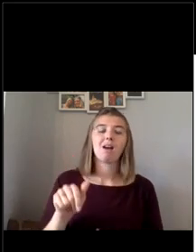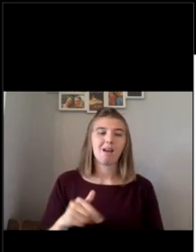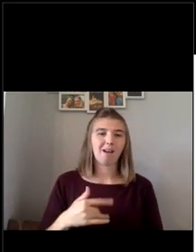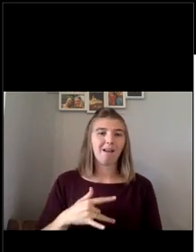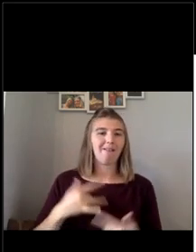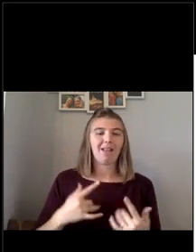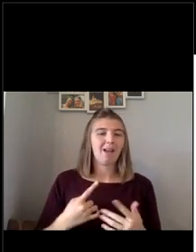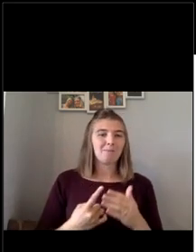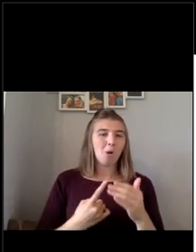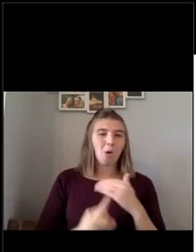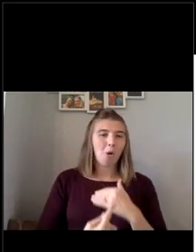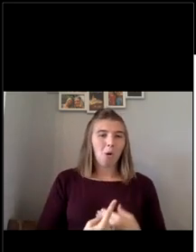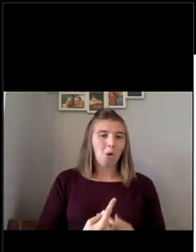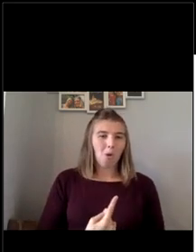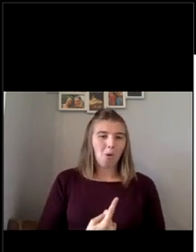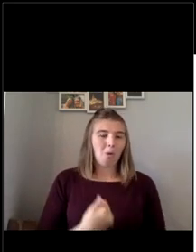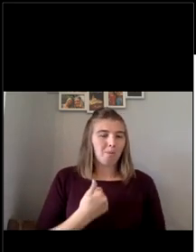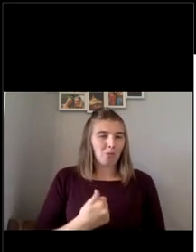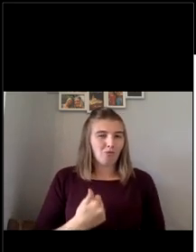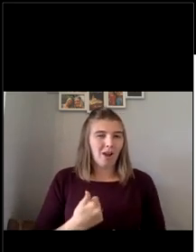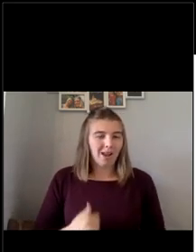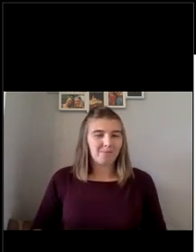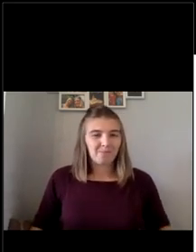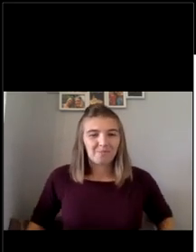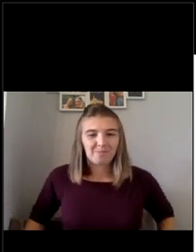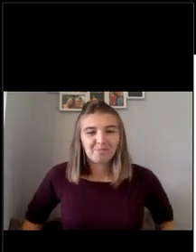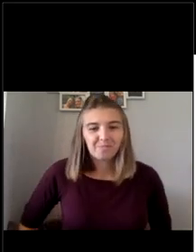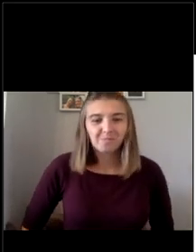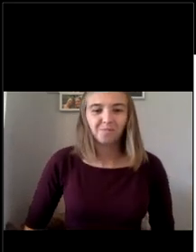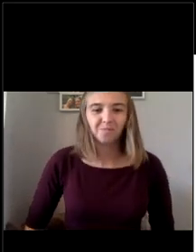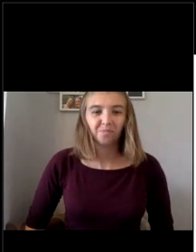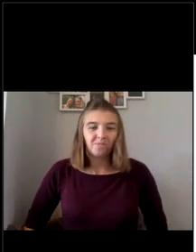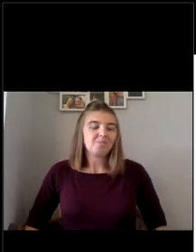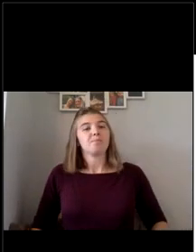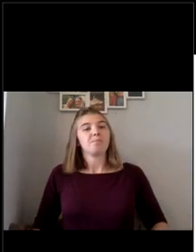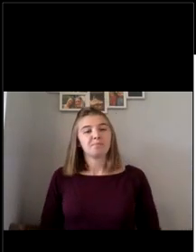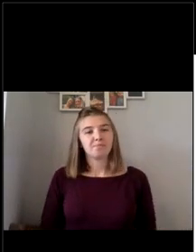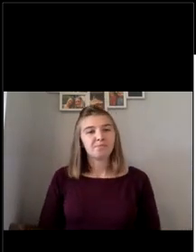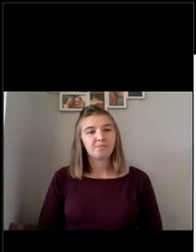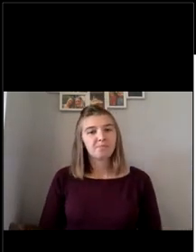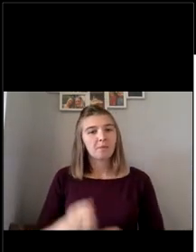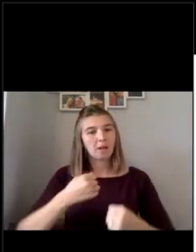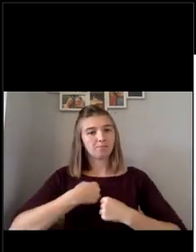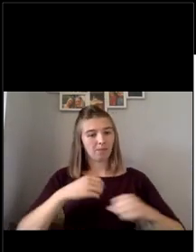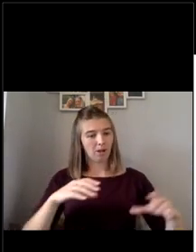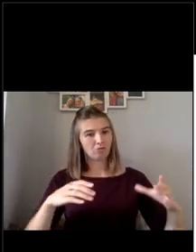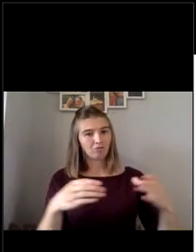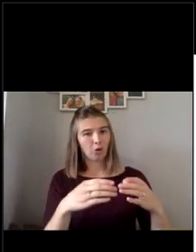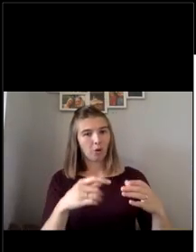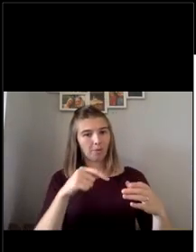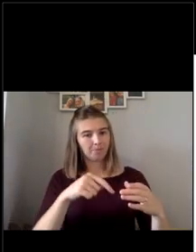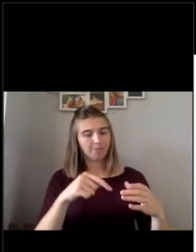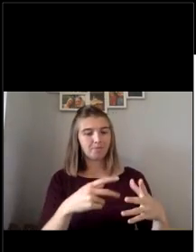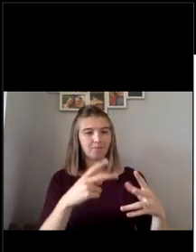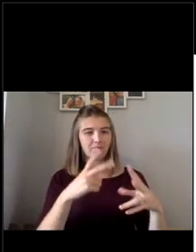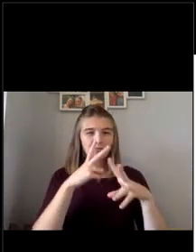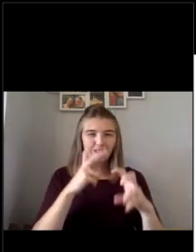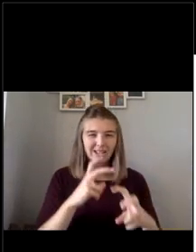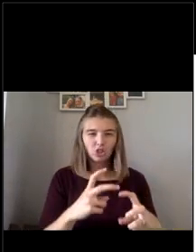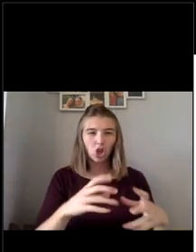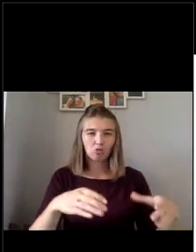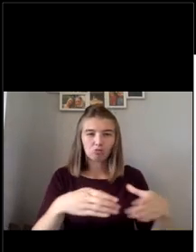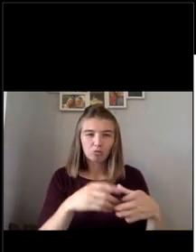Now, with my research group, of course, my students sort of have their own peer to support and socialize